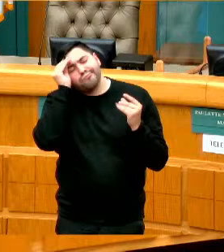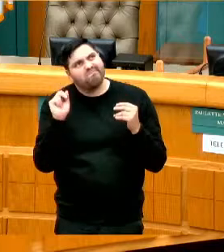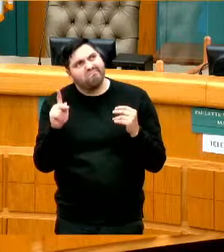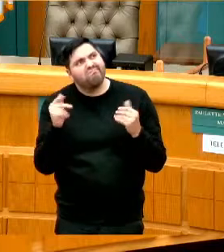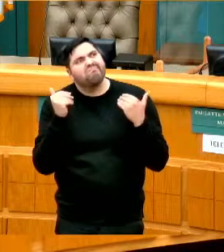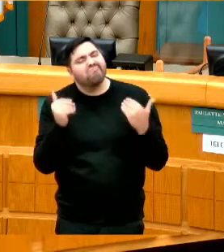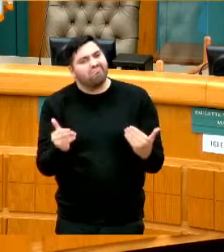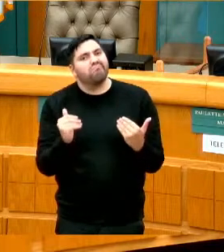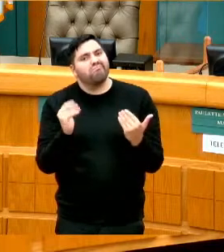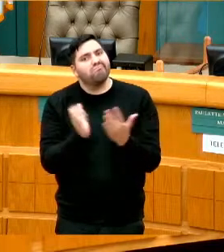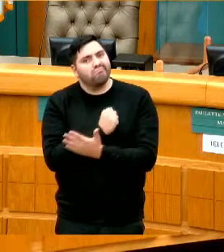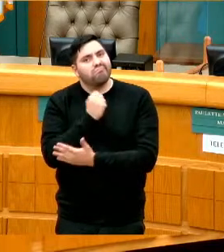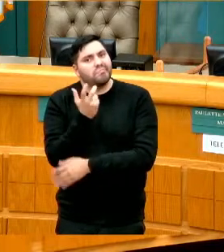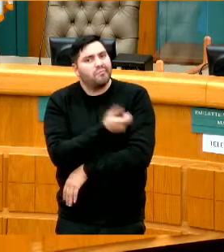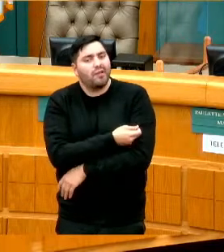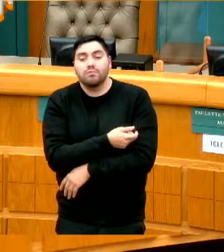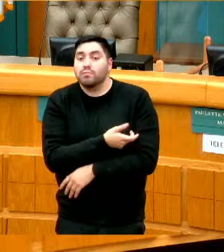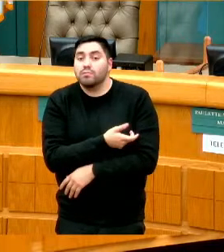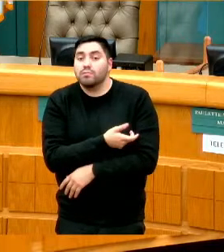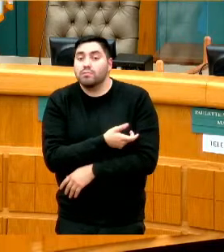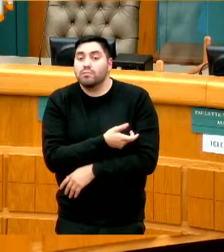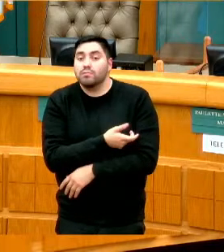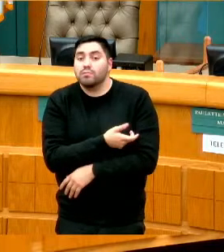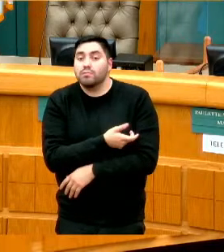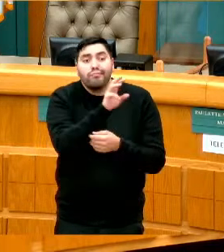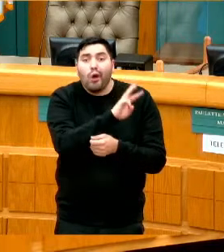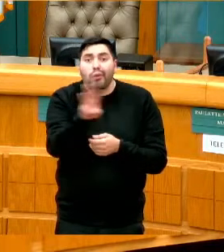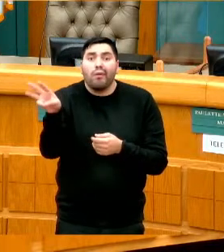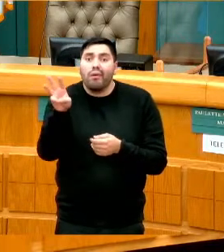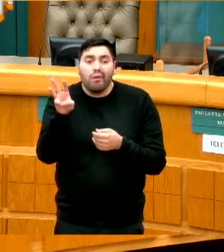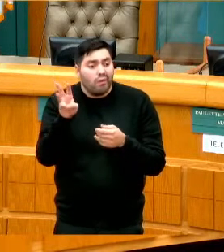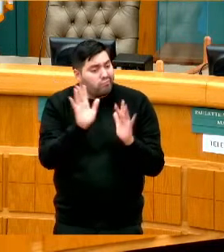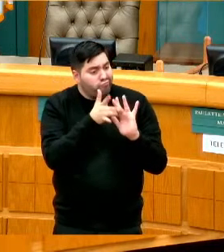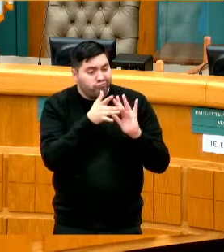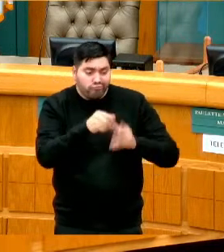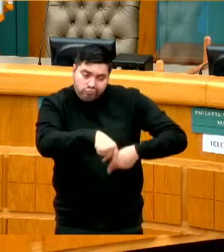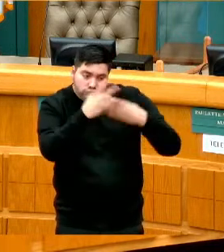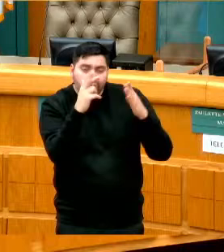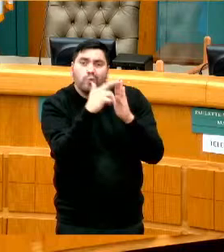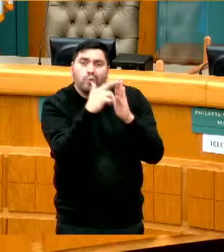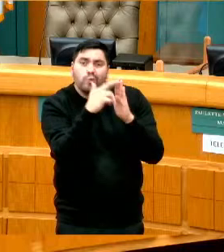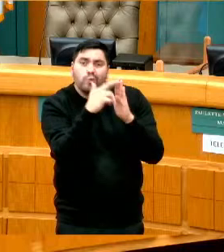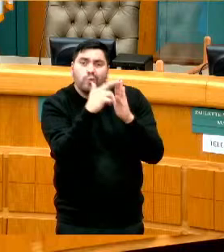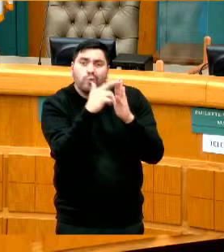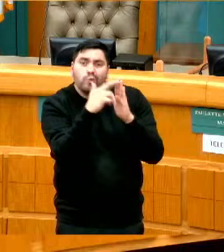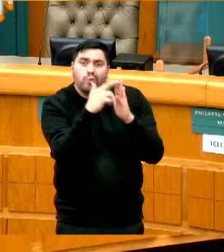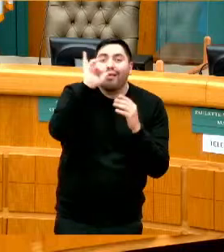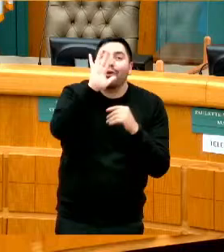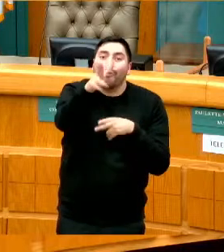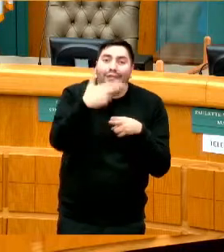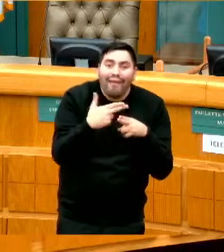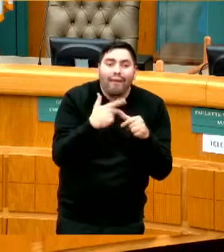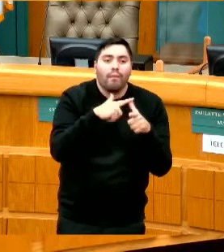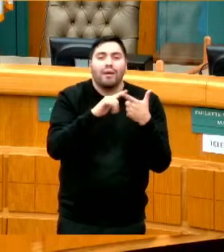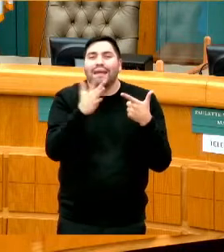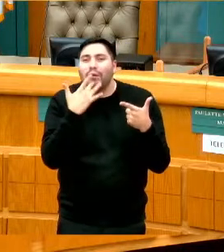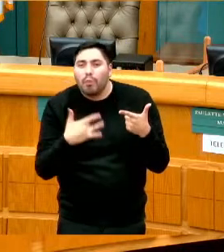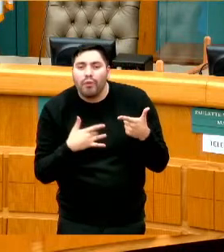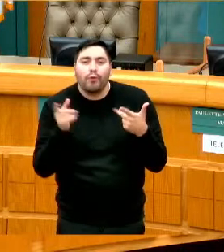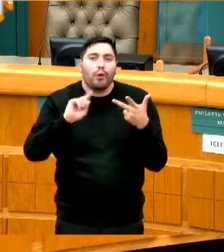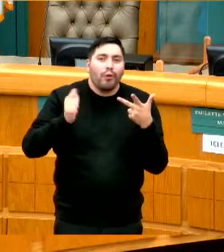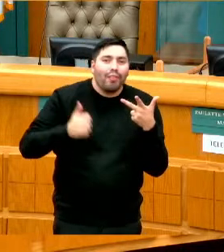to a mass vaccination clinic, just get online and register. It's very basic information, your name, date of birth, you know,